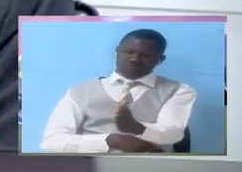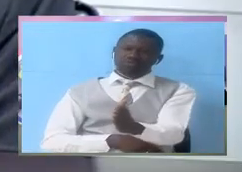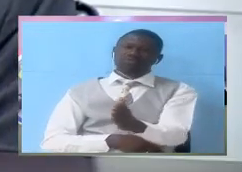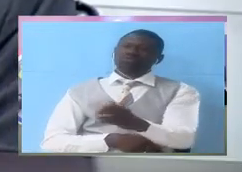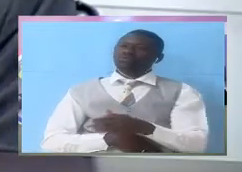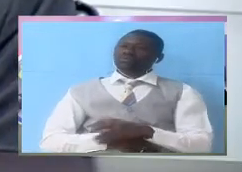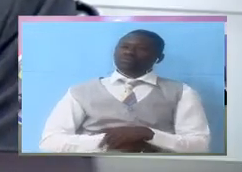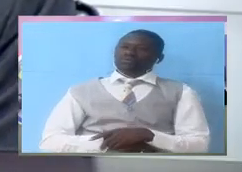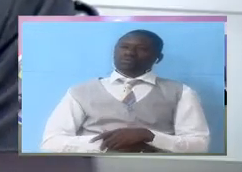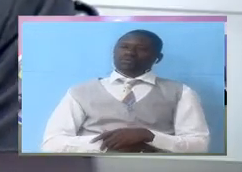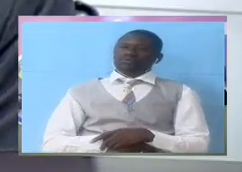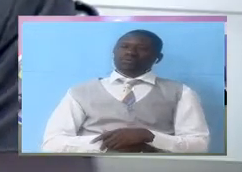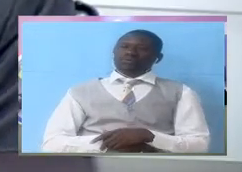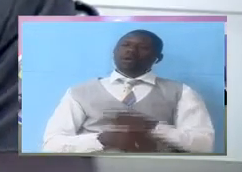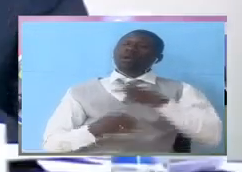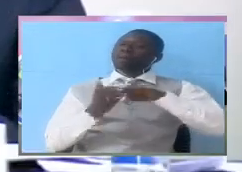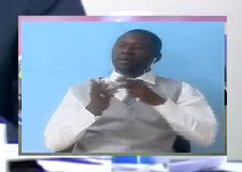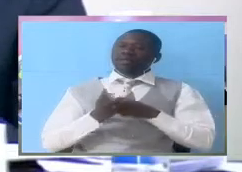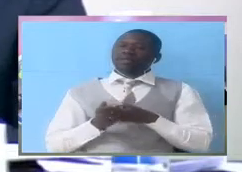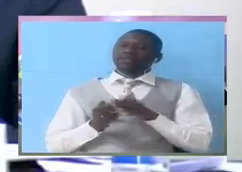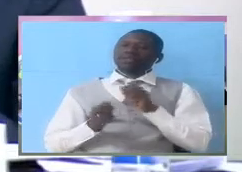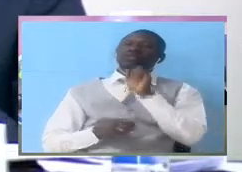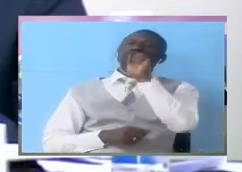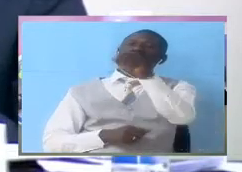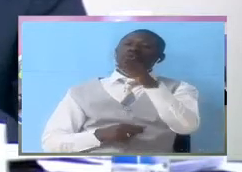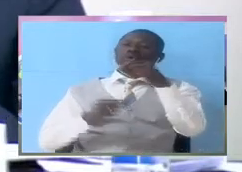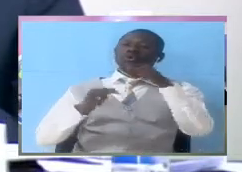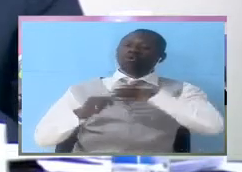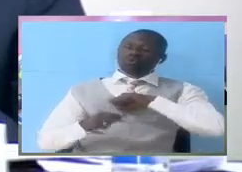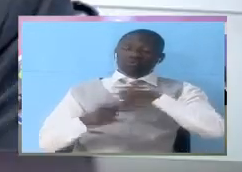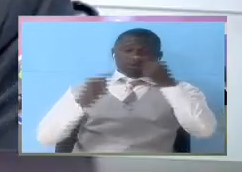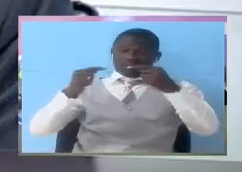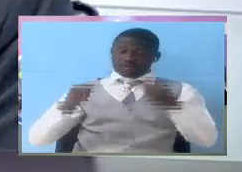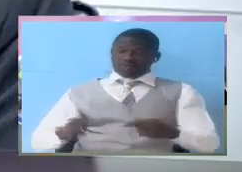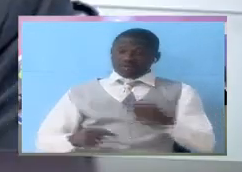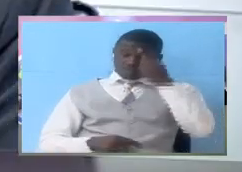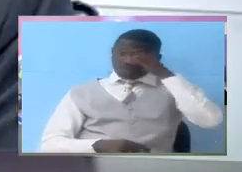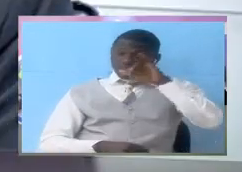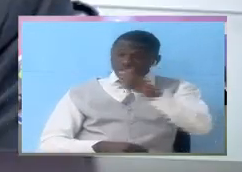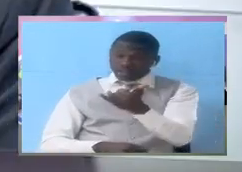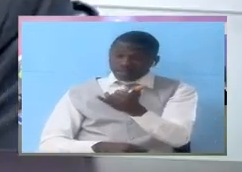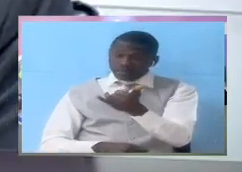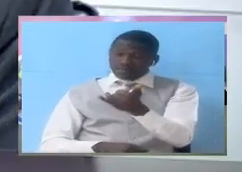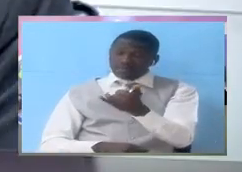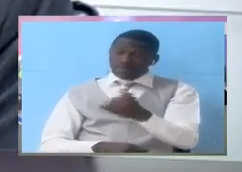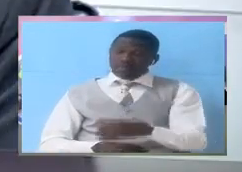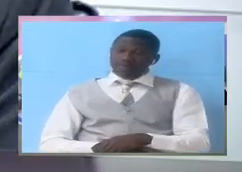bi. It is therefore your statement. Do you agree? Ci ko lolu bon sakadu la nangu nga lolu.